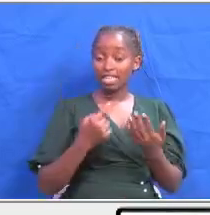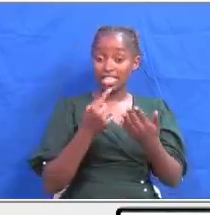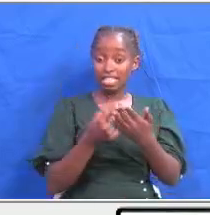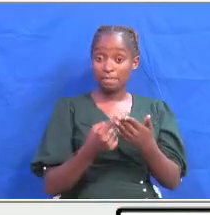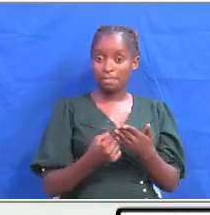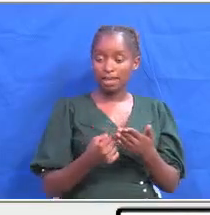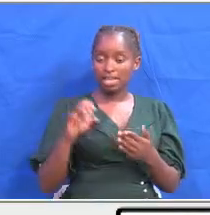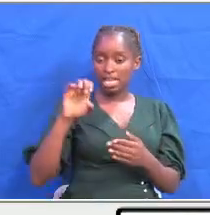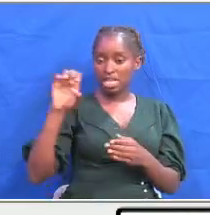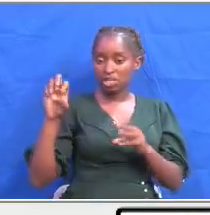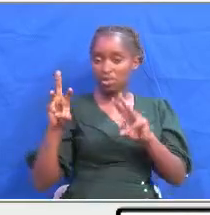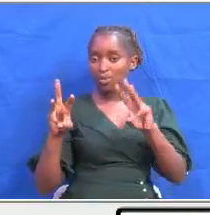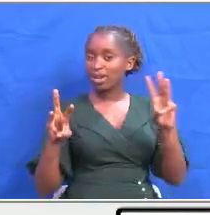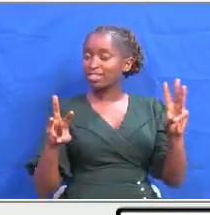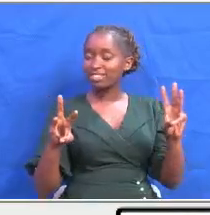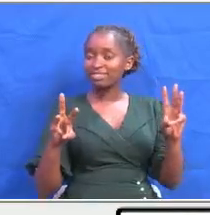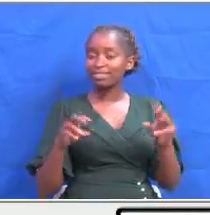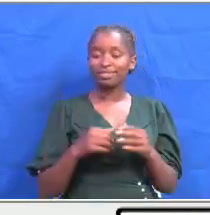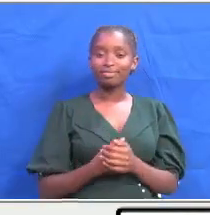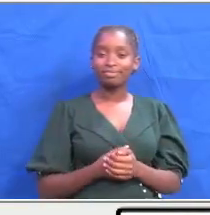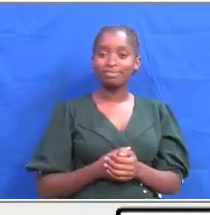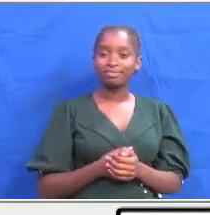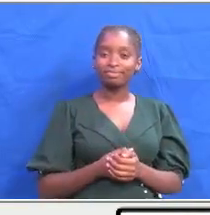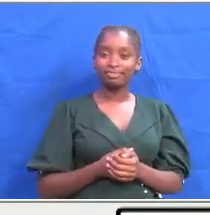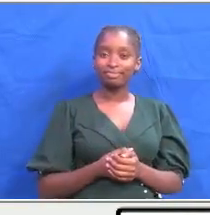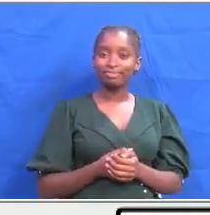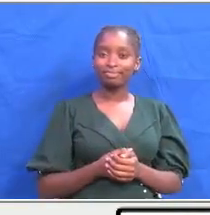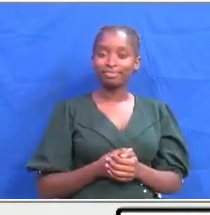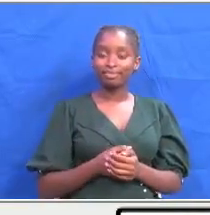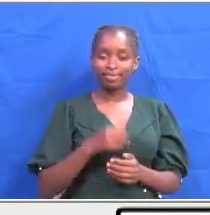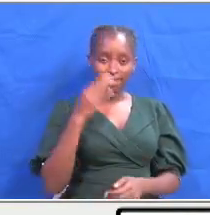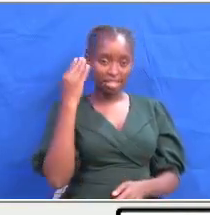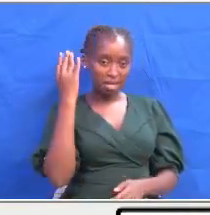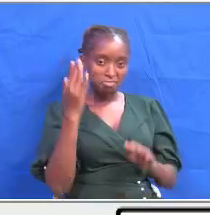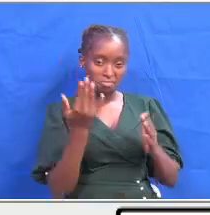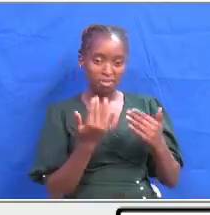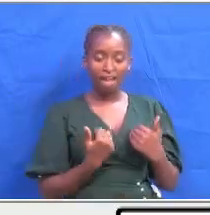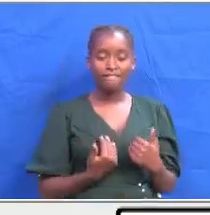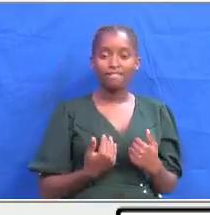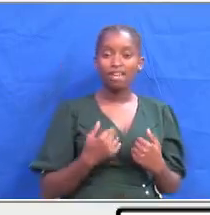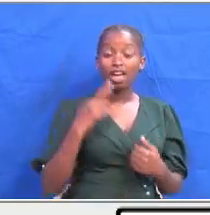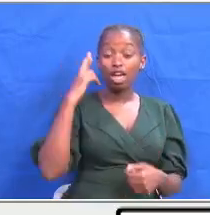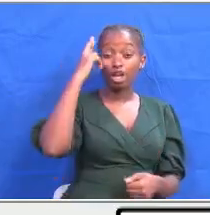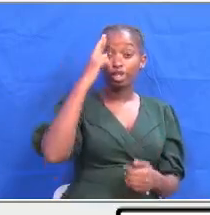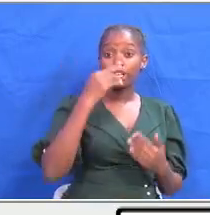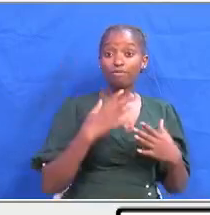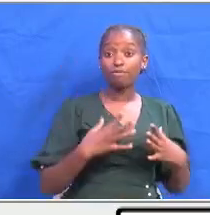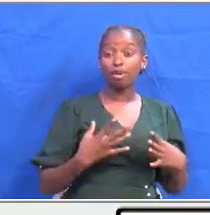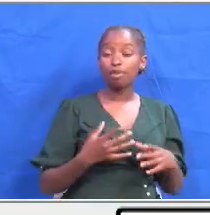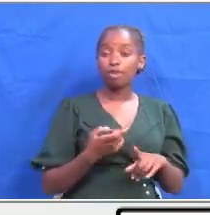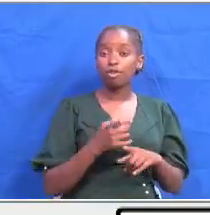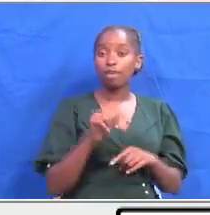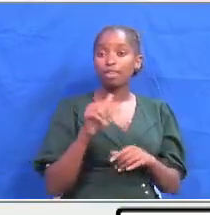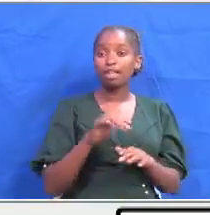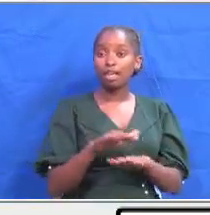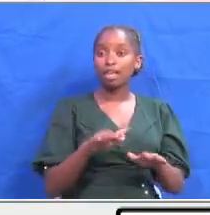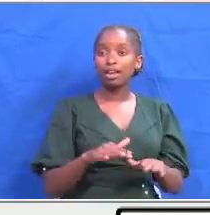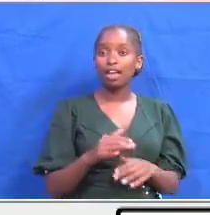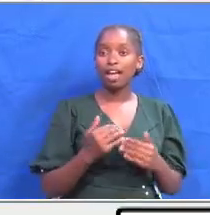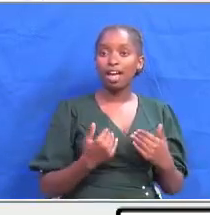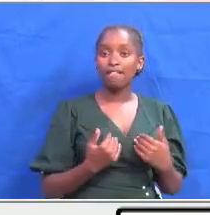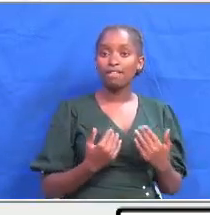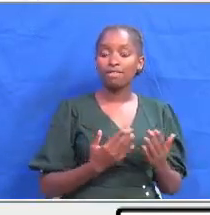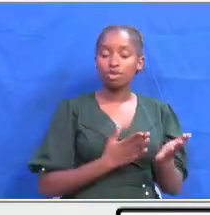debate of central-central. That's why you find, listen, that's why you find candidates from central's name popping up. You have Anwar Guru, the